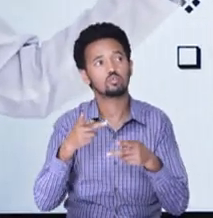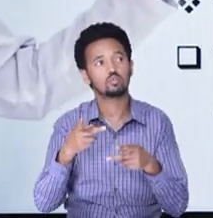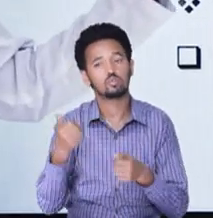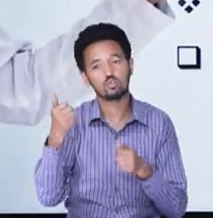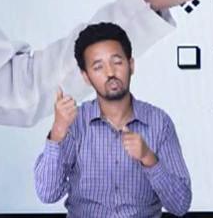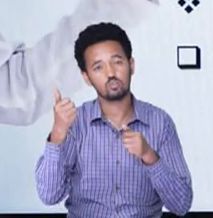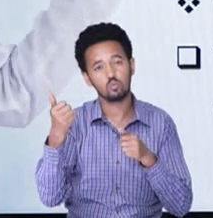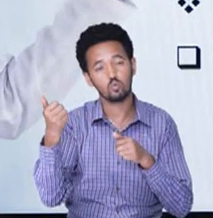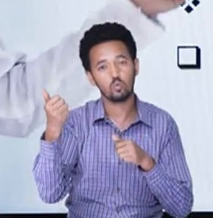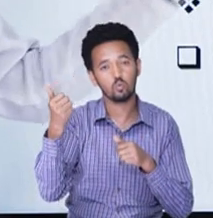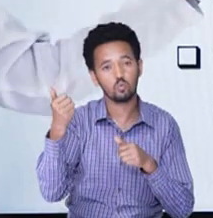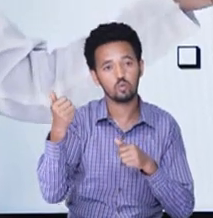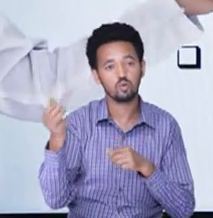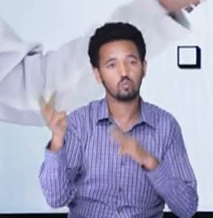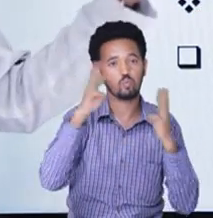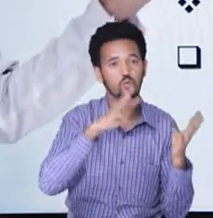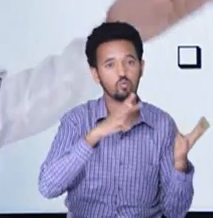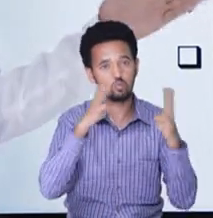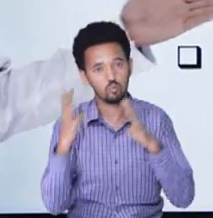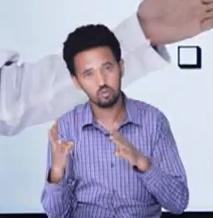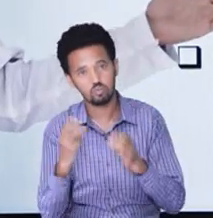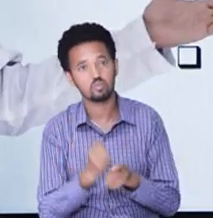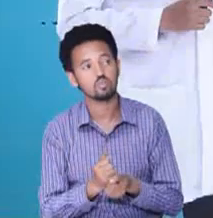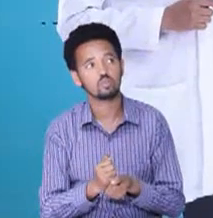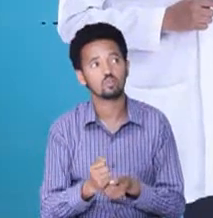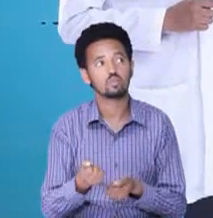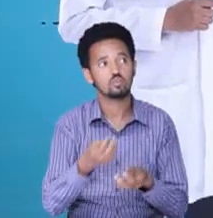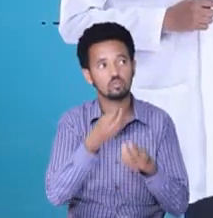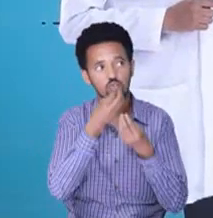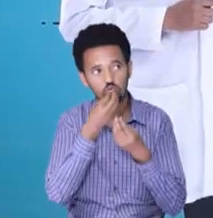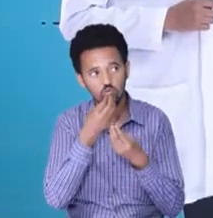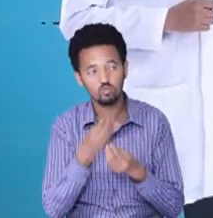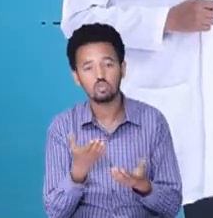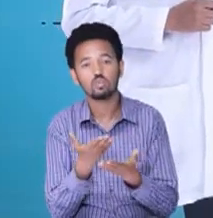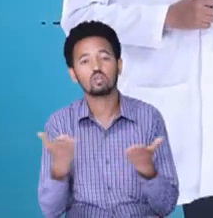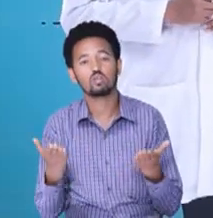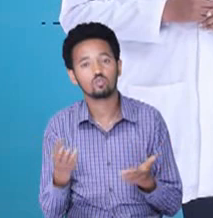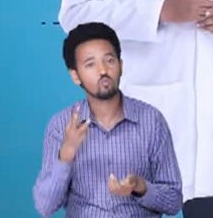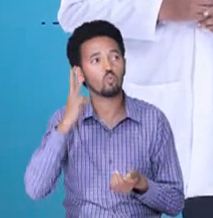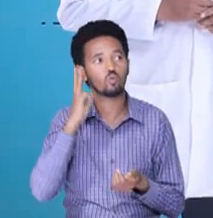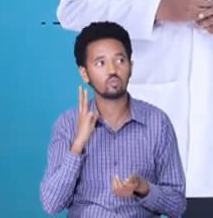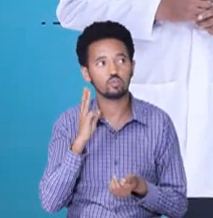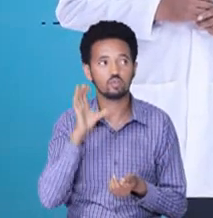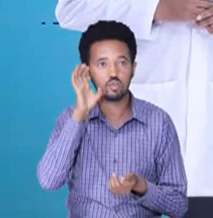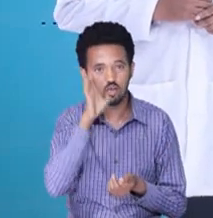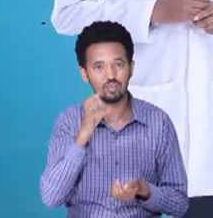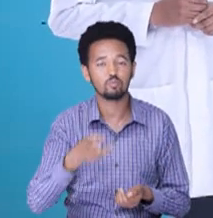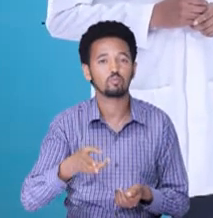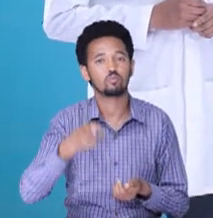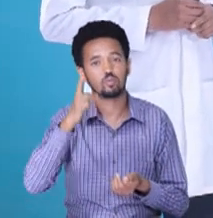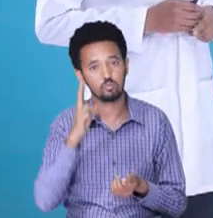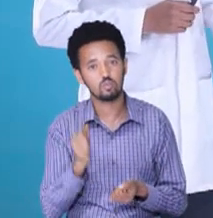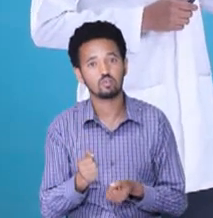in France. The price rose, and there was high unemployment rate